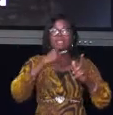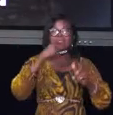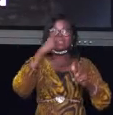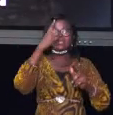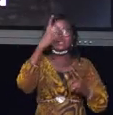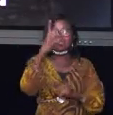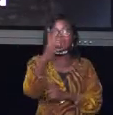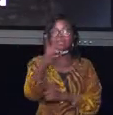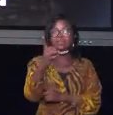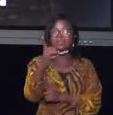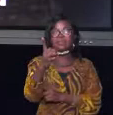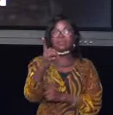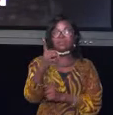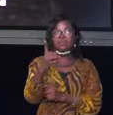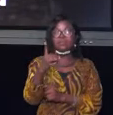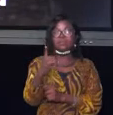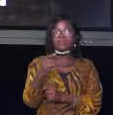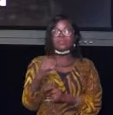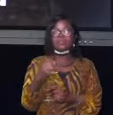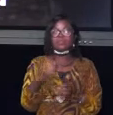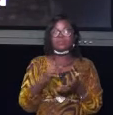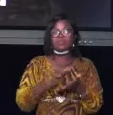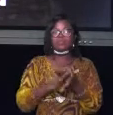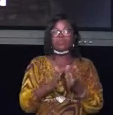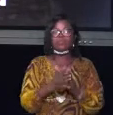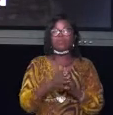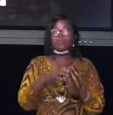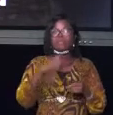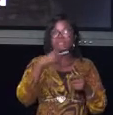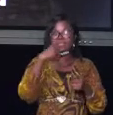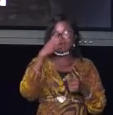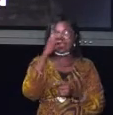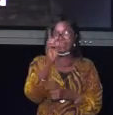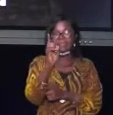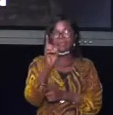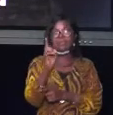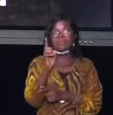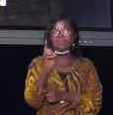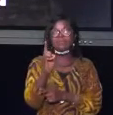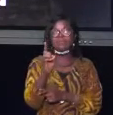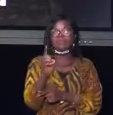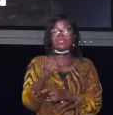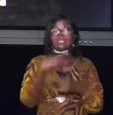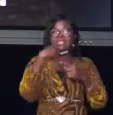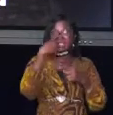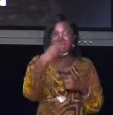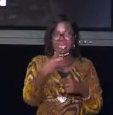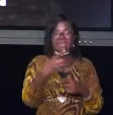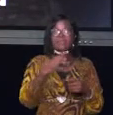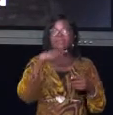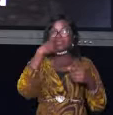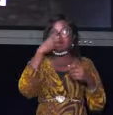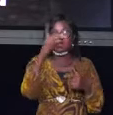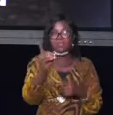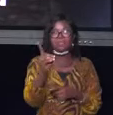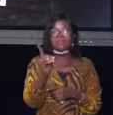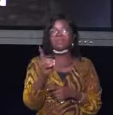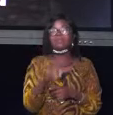is eliminated and we had ID. It becomes said. Say,